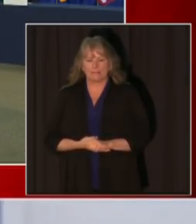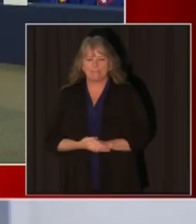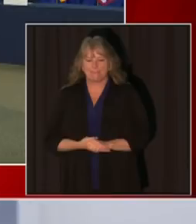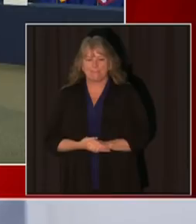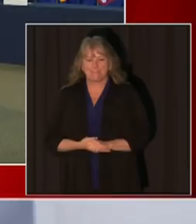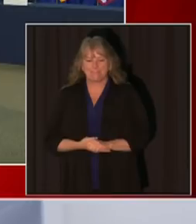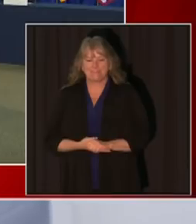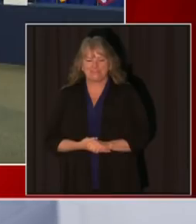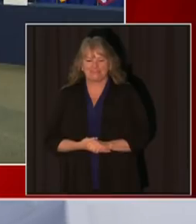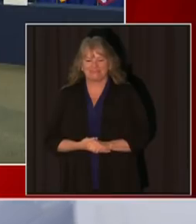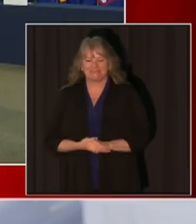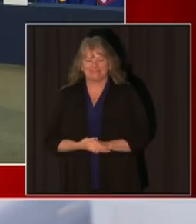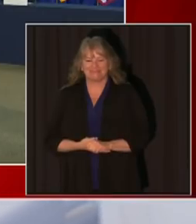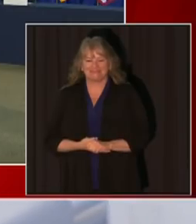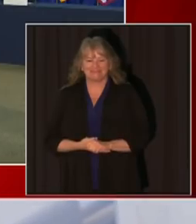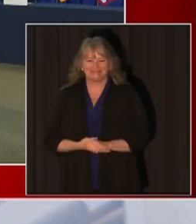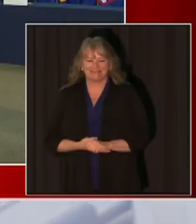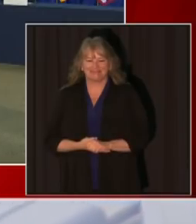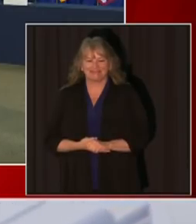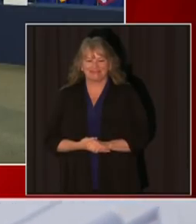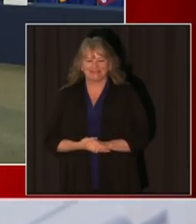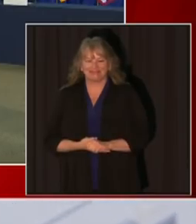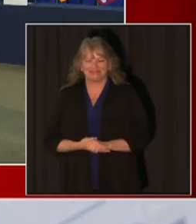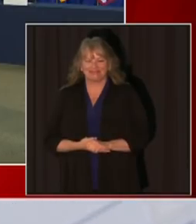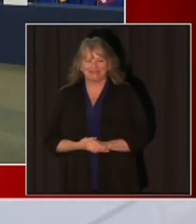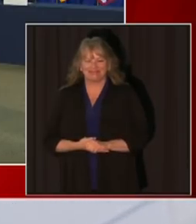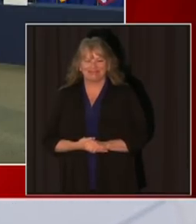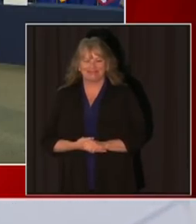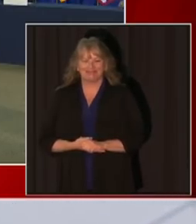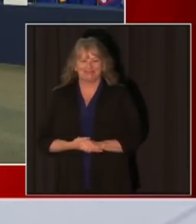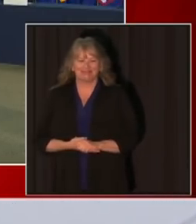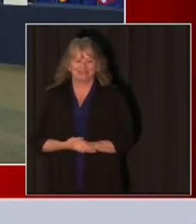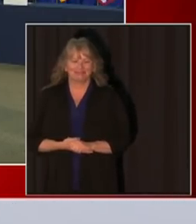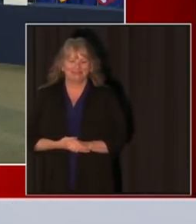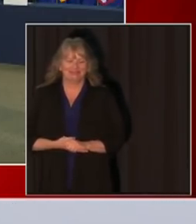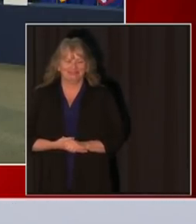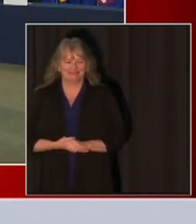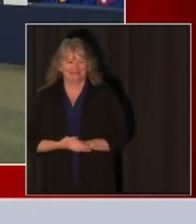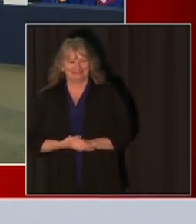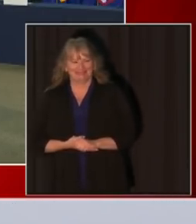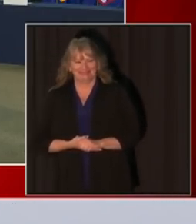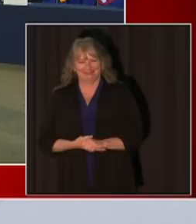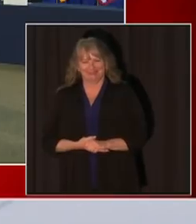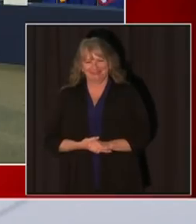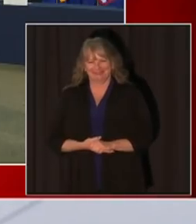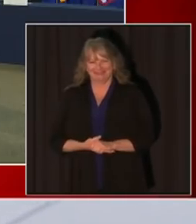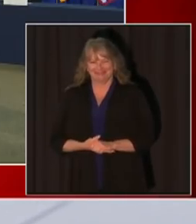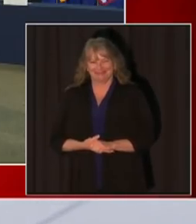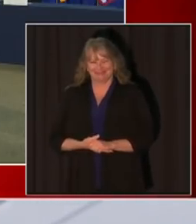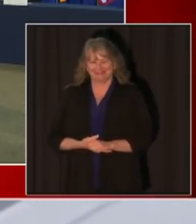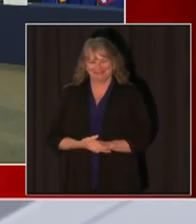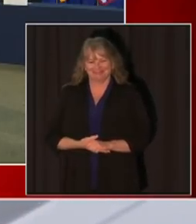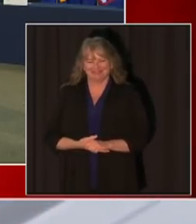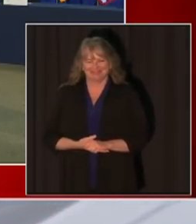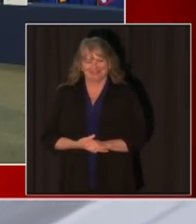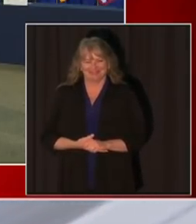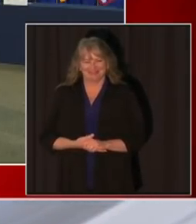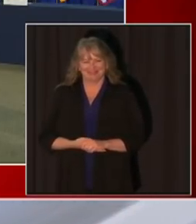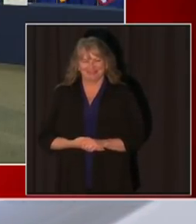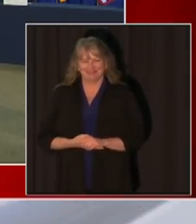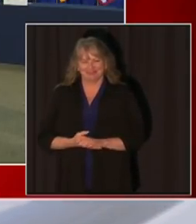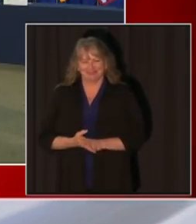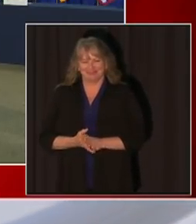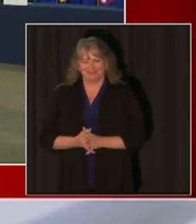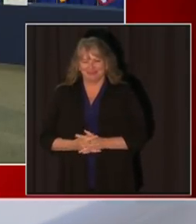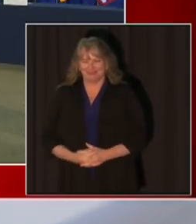stay-at-home order a little bit longer. So we'll get a chance to listen in and hear what the mayor has to say. She is there preparing her notes. We expect to hear from her in just a